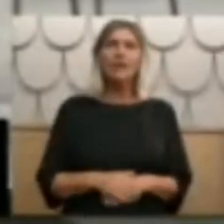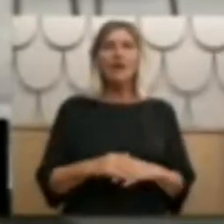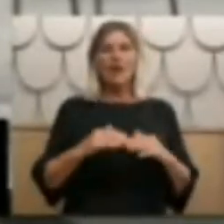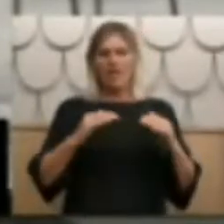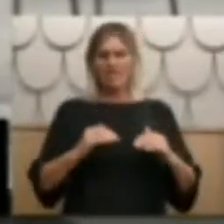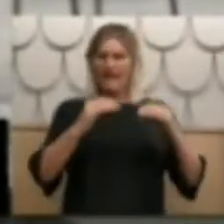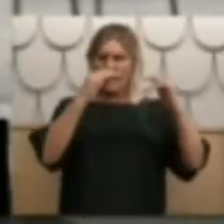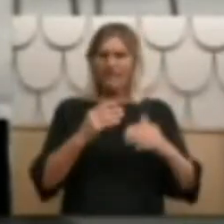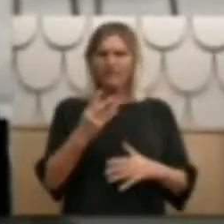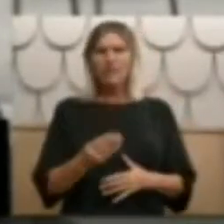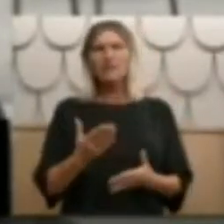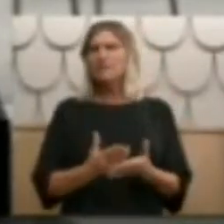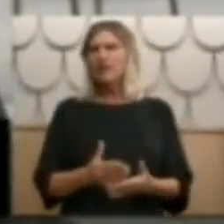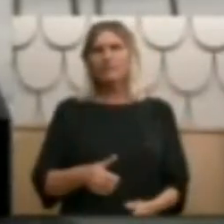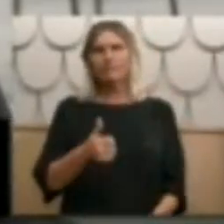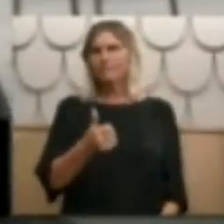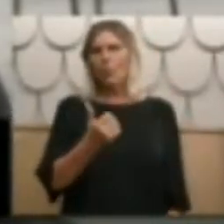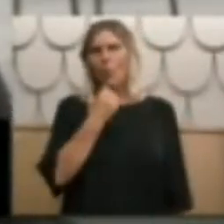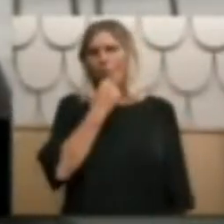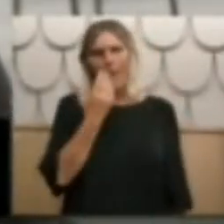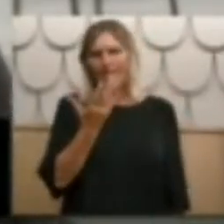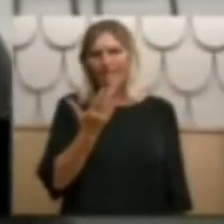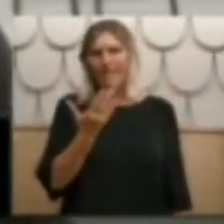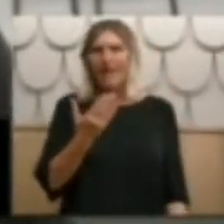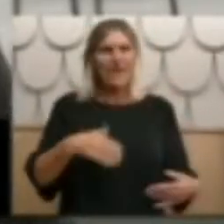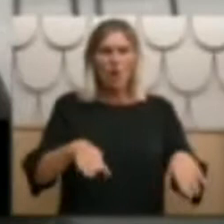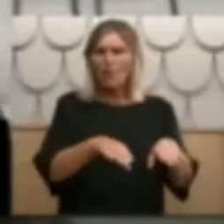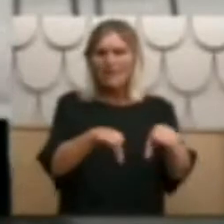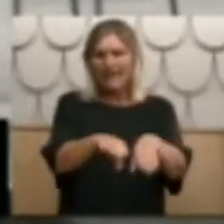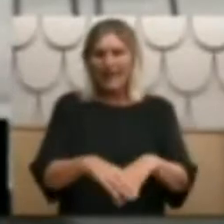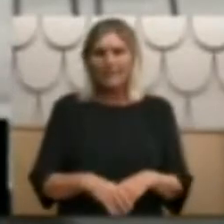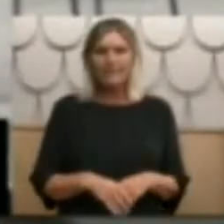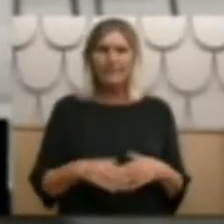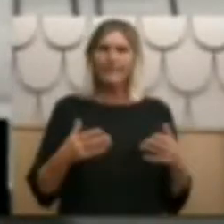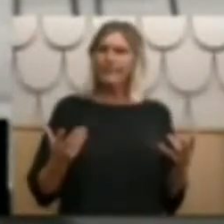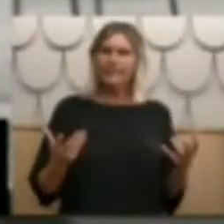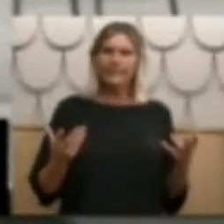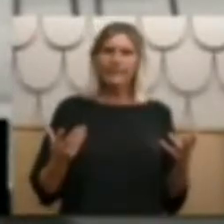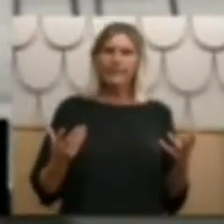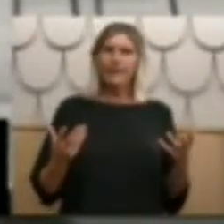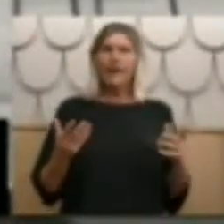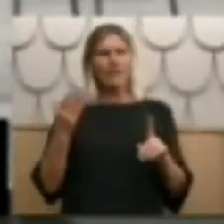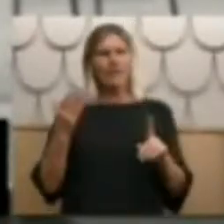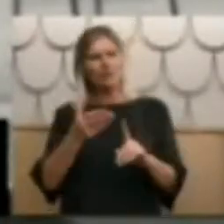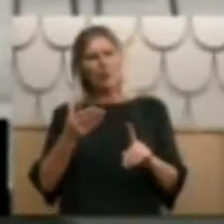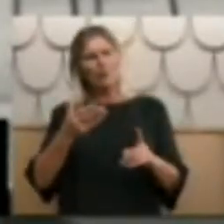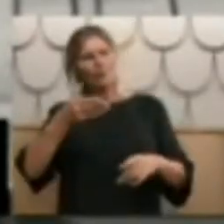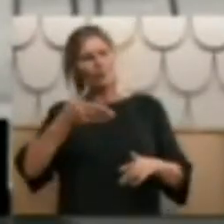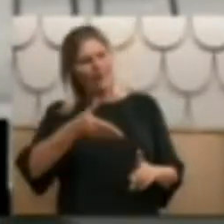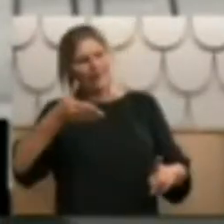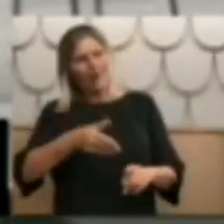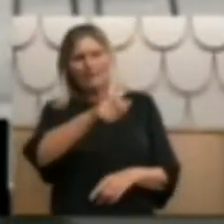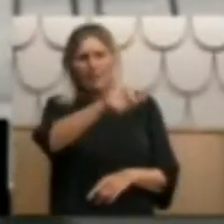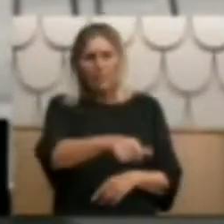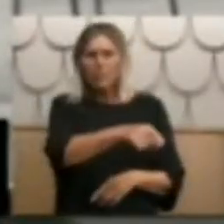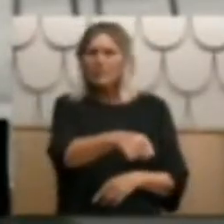are mostly shamefully inadequate, inconsistent, and unaligned with the massive losses suffered by most, for example,